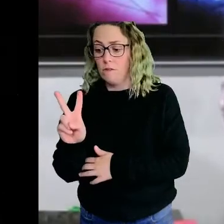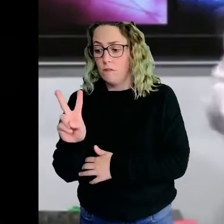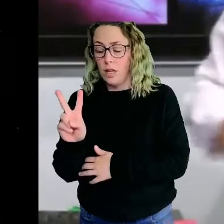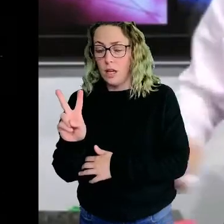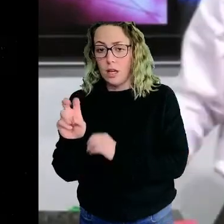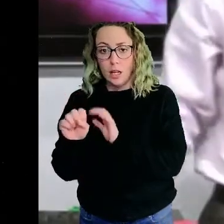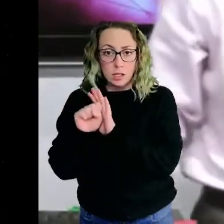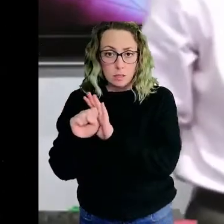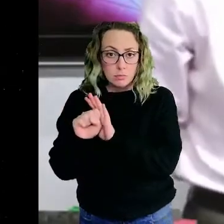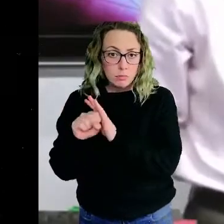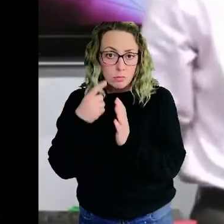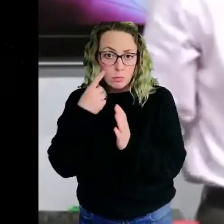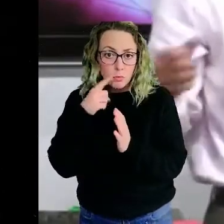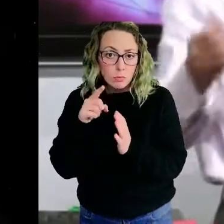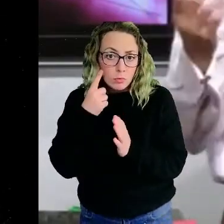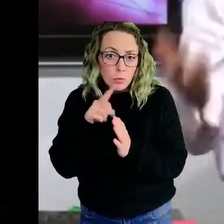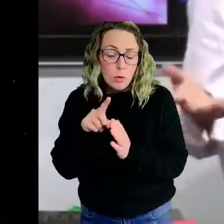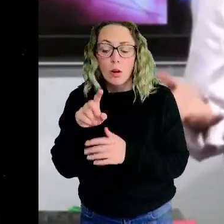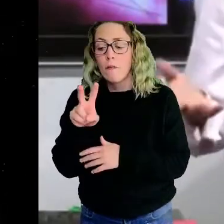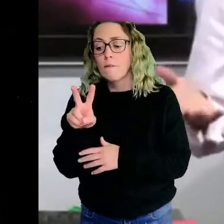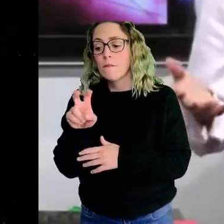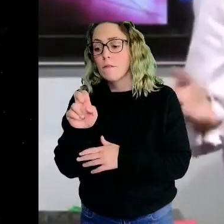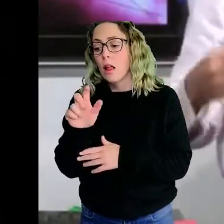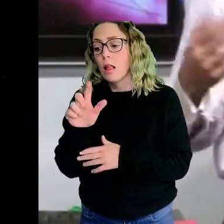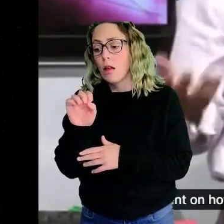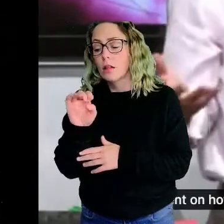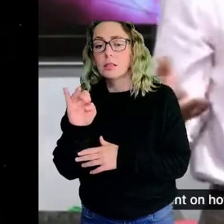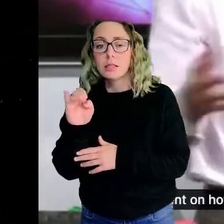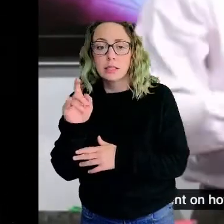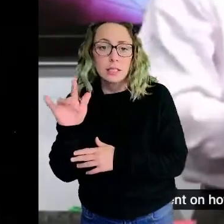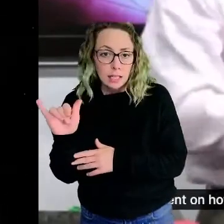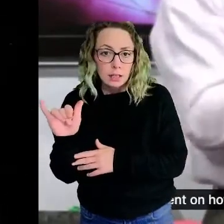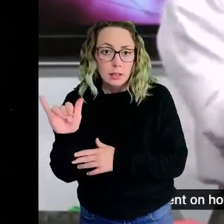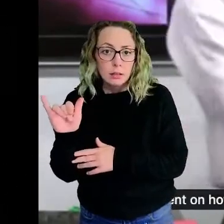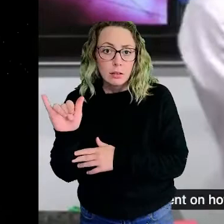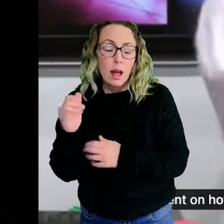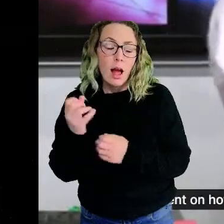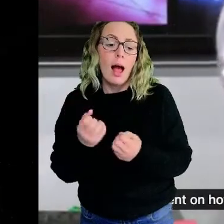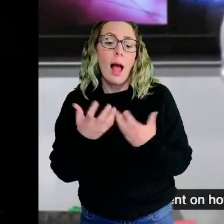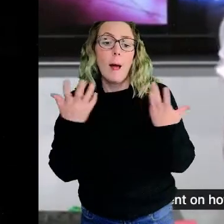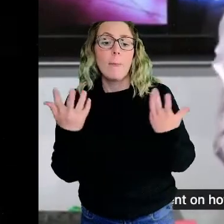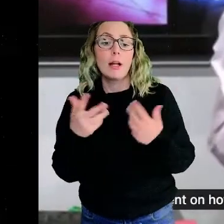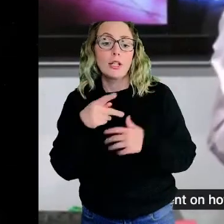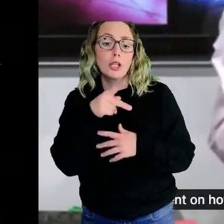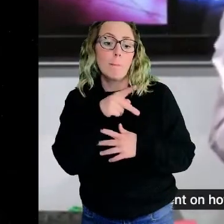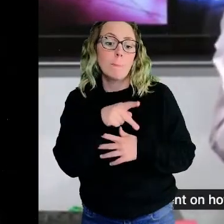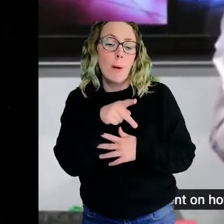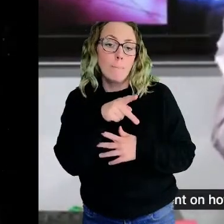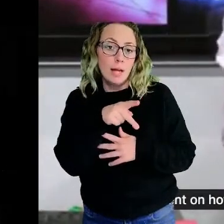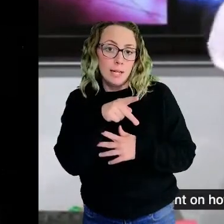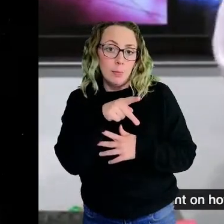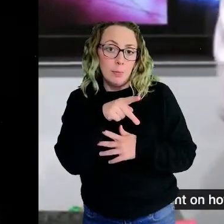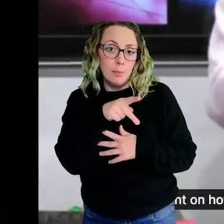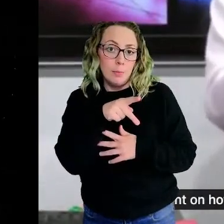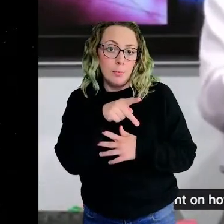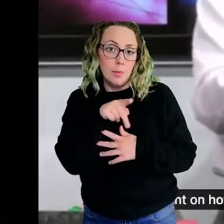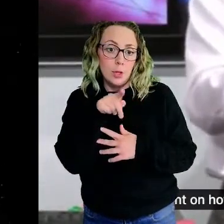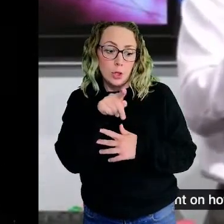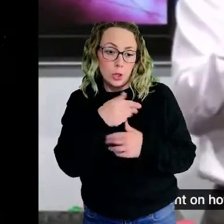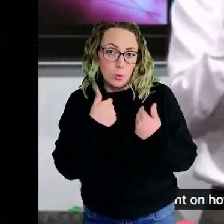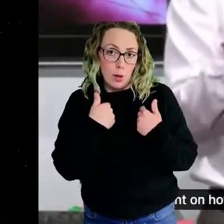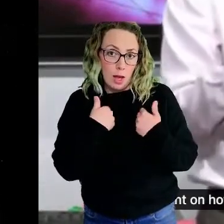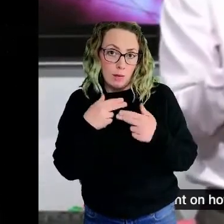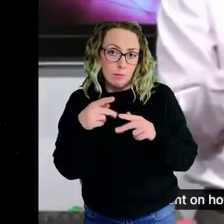velocity. So the amount of momentum you have is dependent on how much you